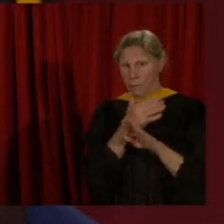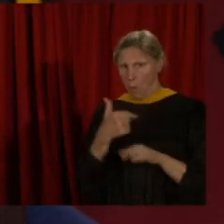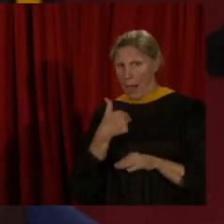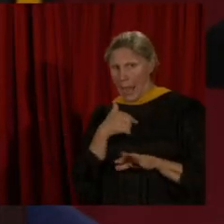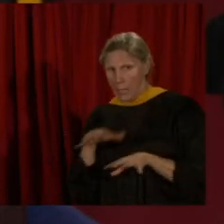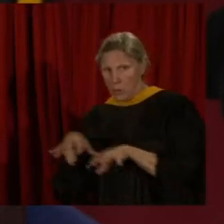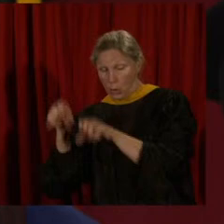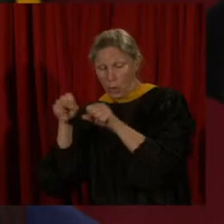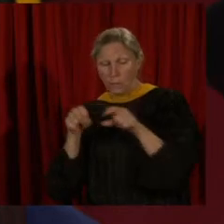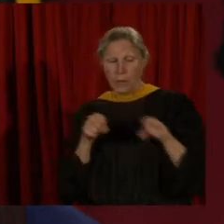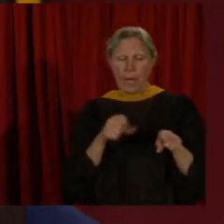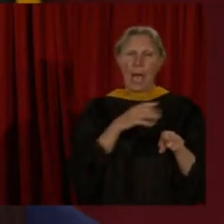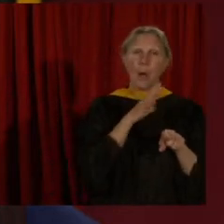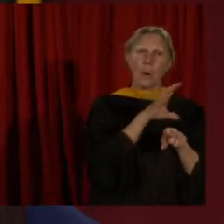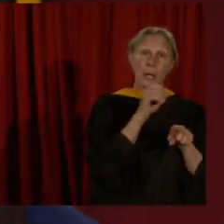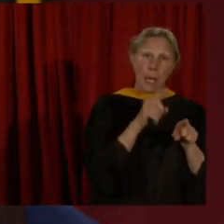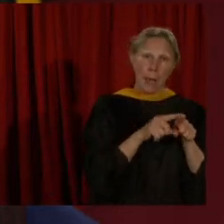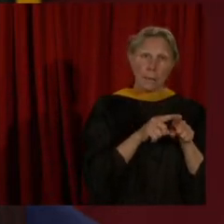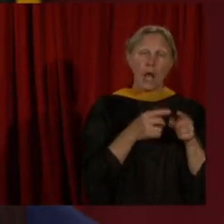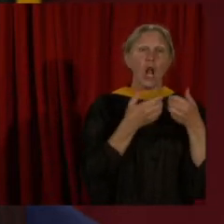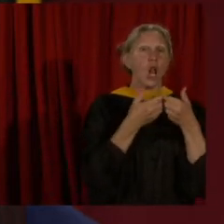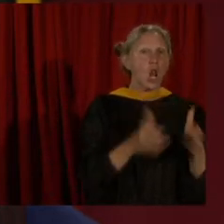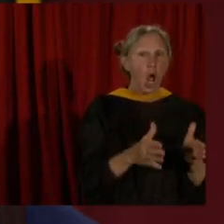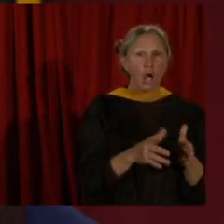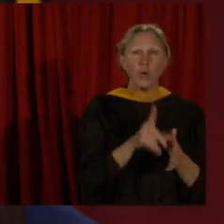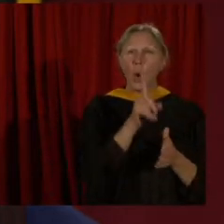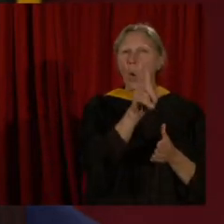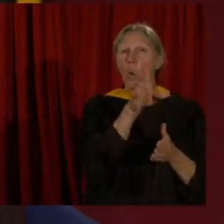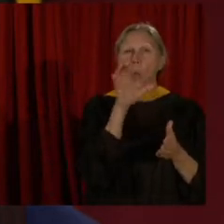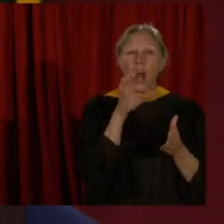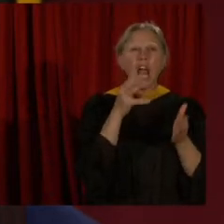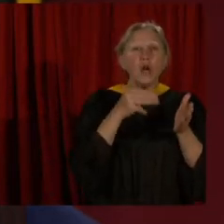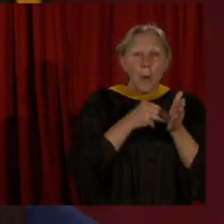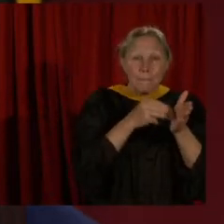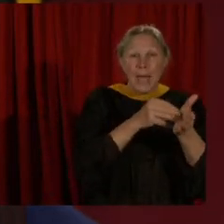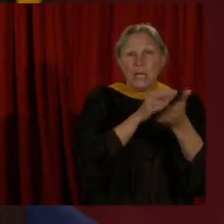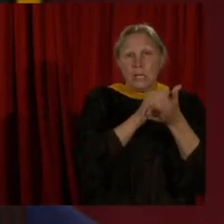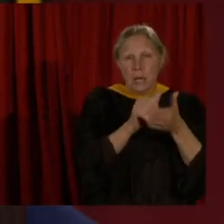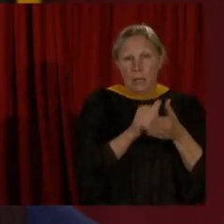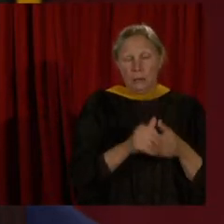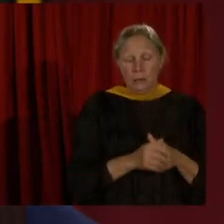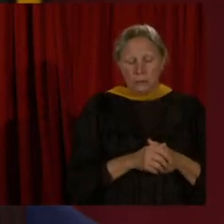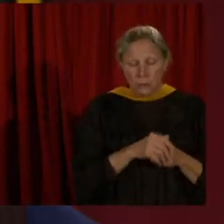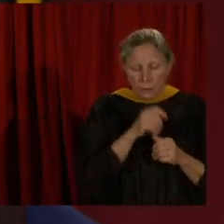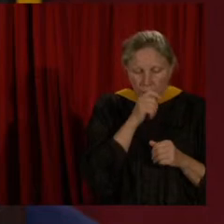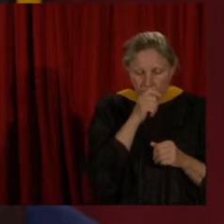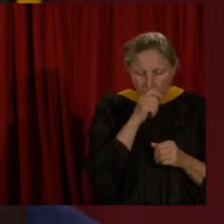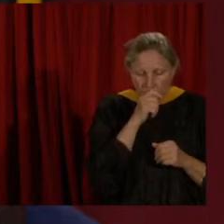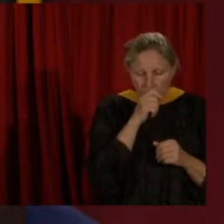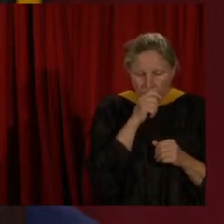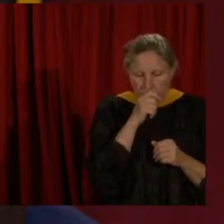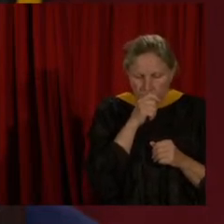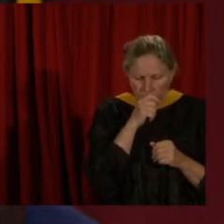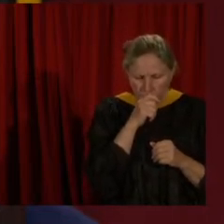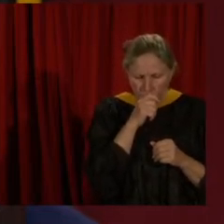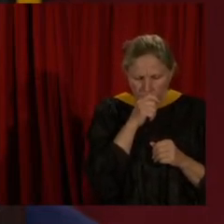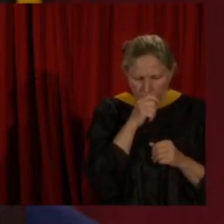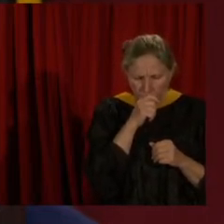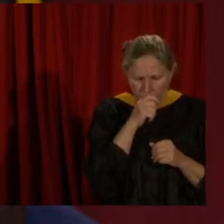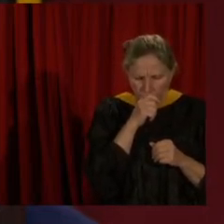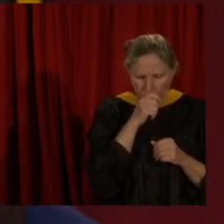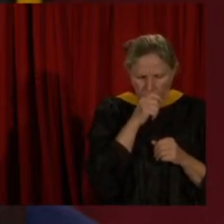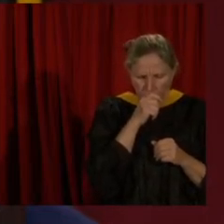role, our company lost over $100 million. It was a very challenging